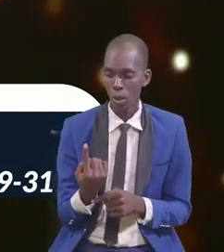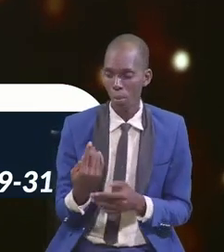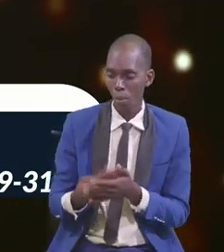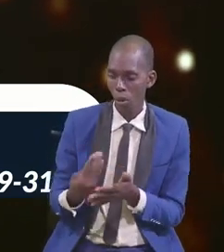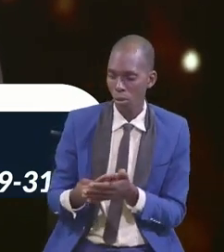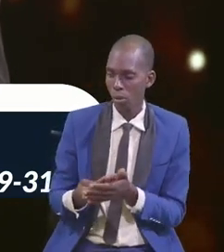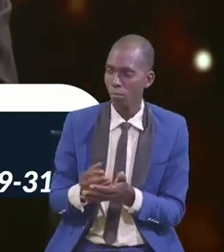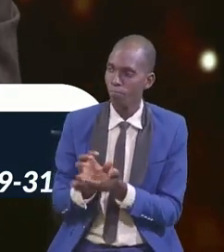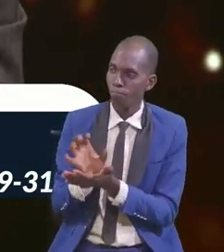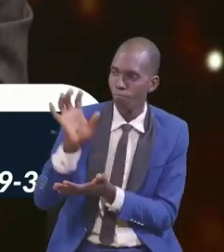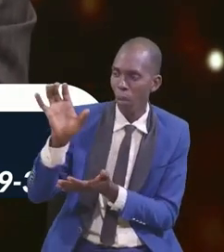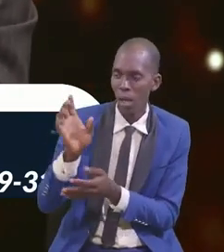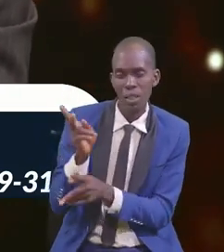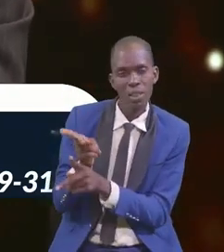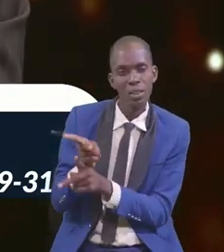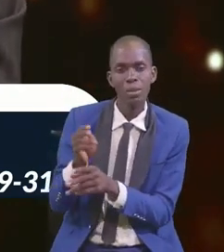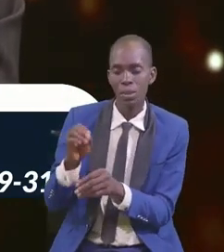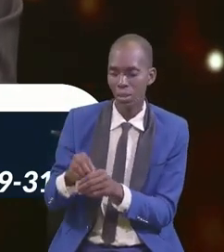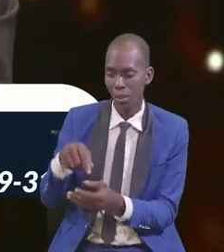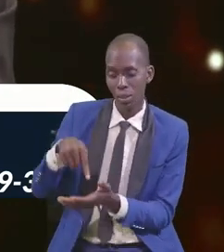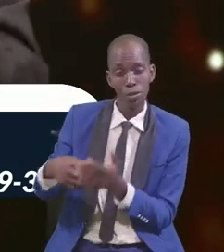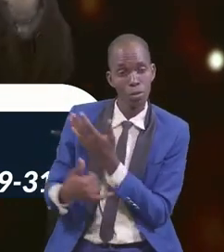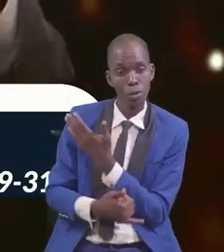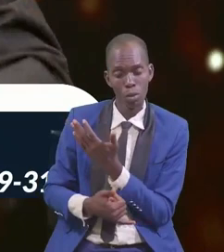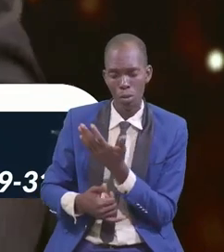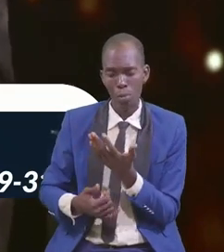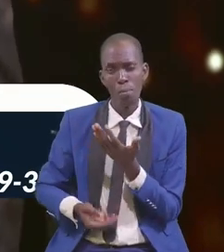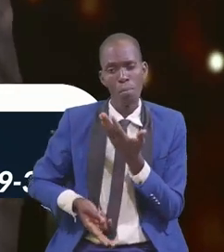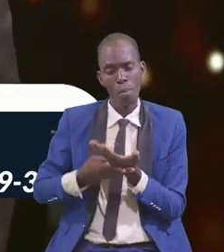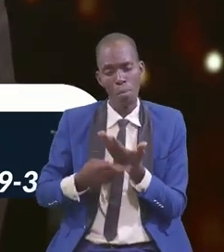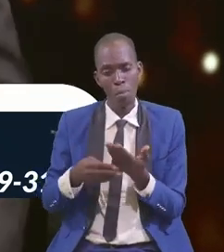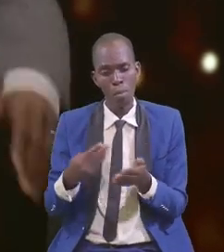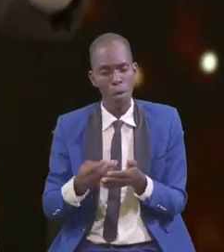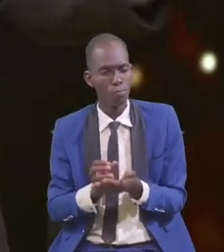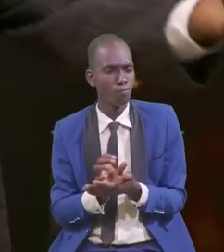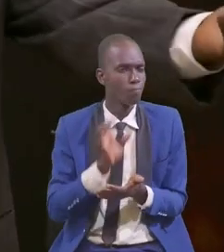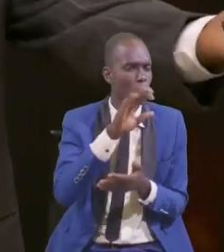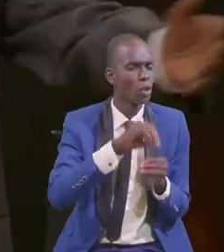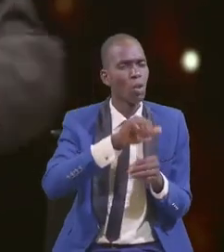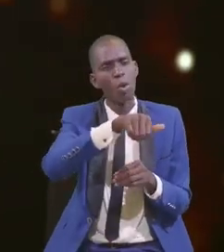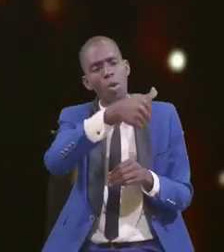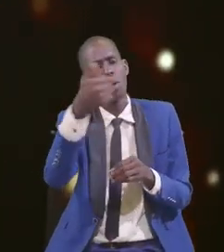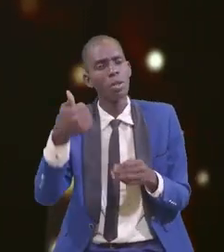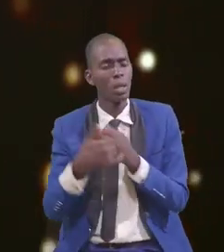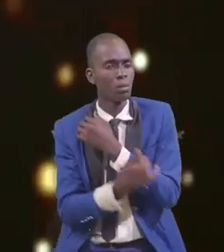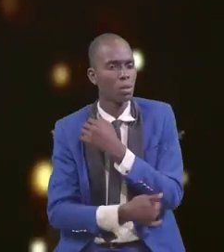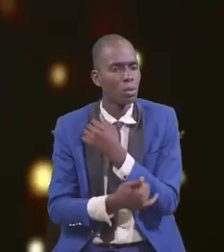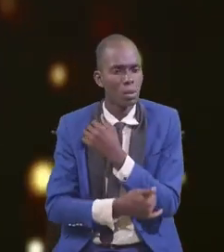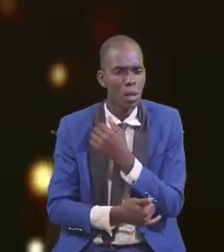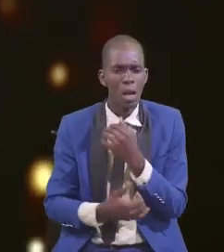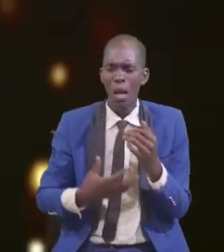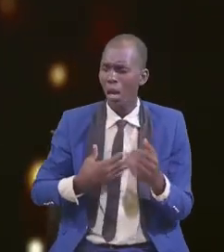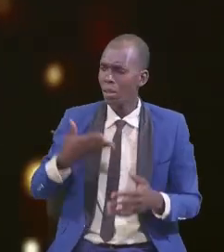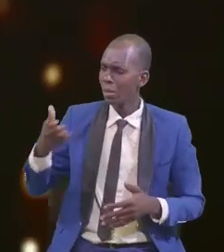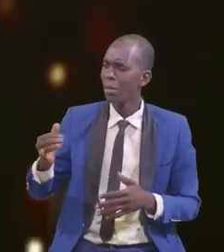their country, money there overseas, money everywhere. And there is need. There's need of preaching